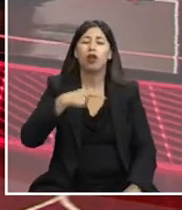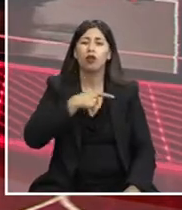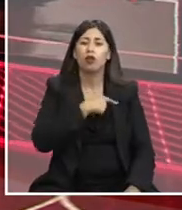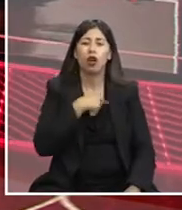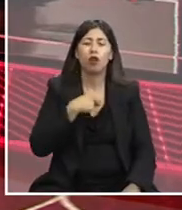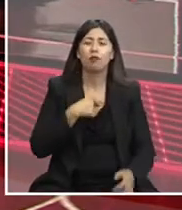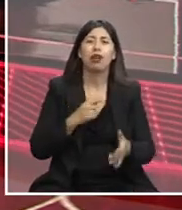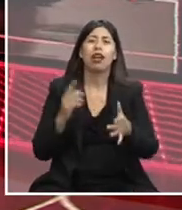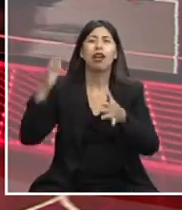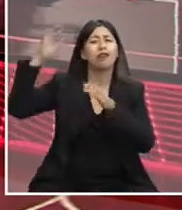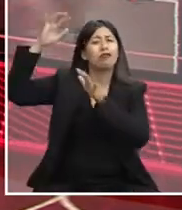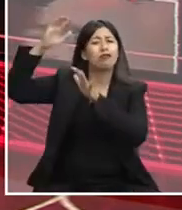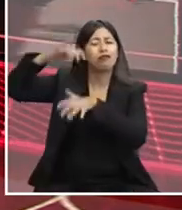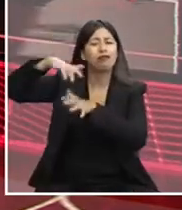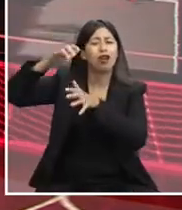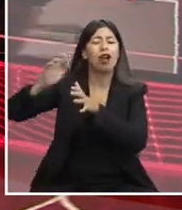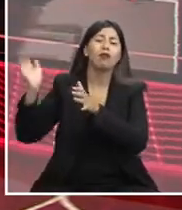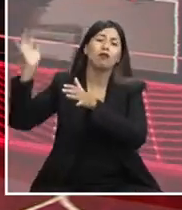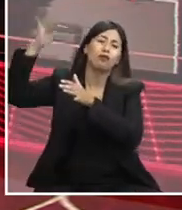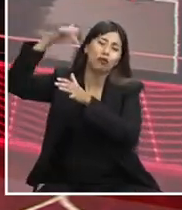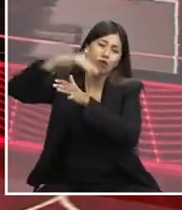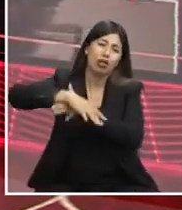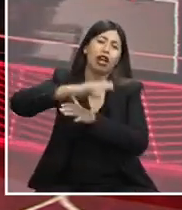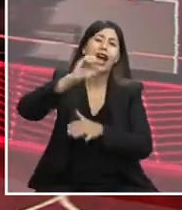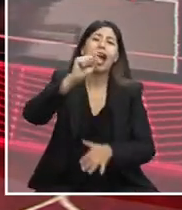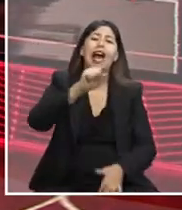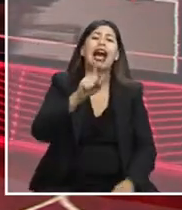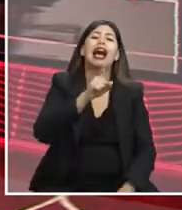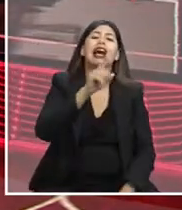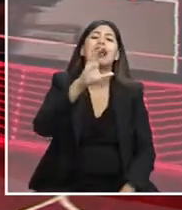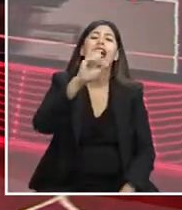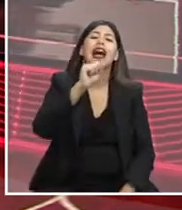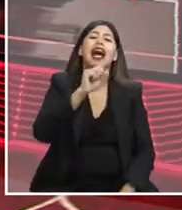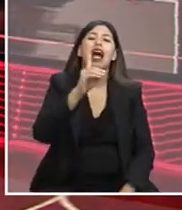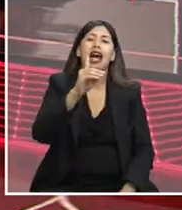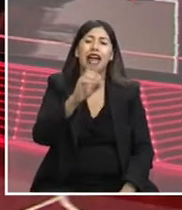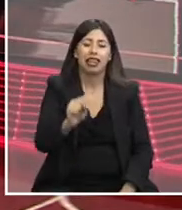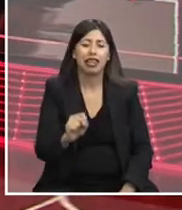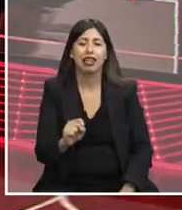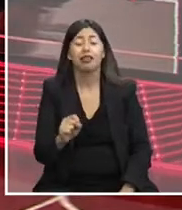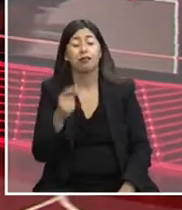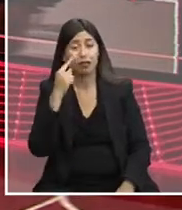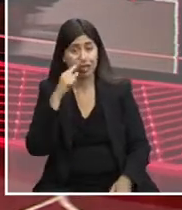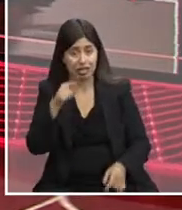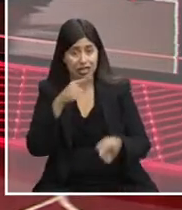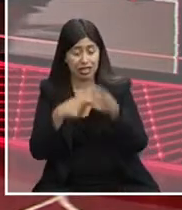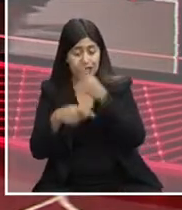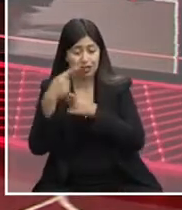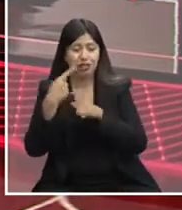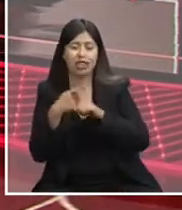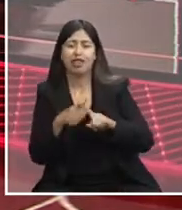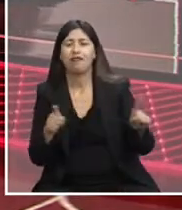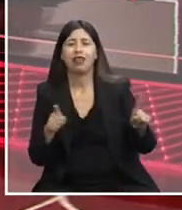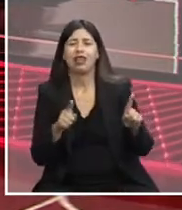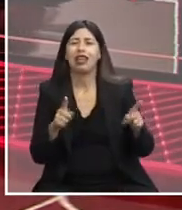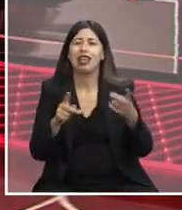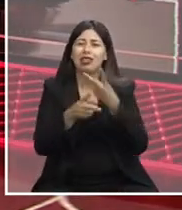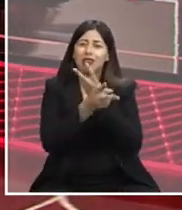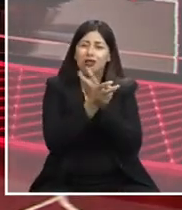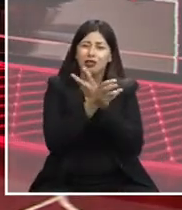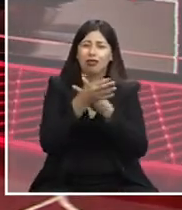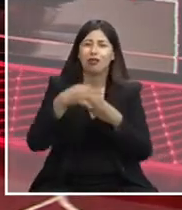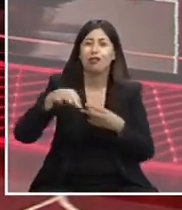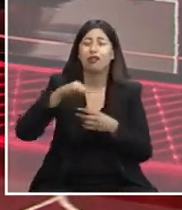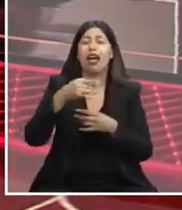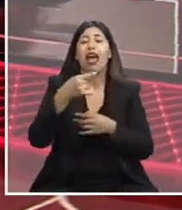of toxicity, and it's a story which really affects the livelihoods of thousands of people across this region.